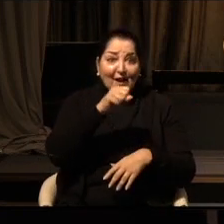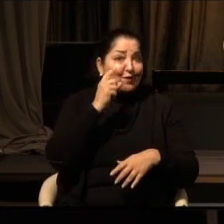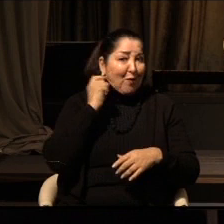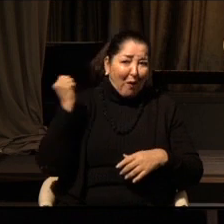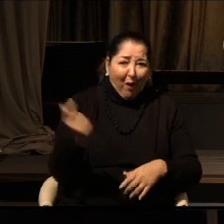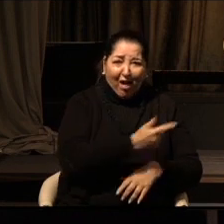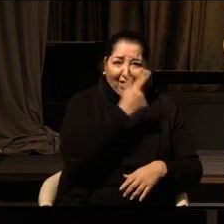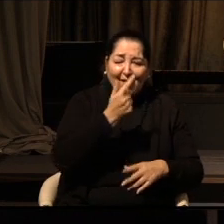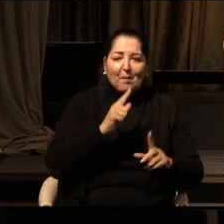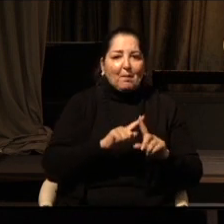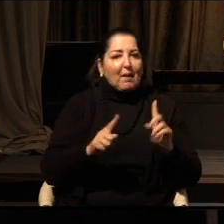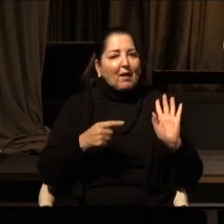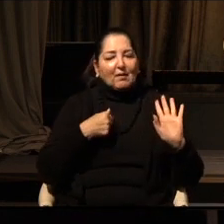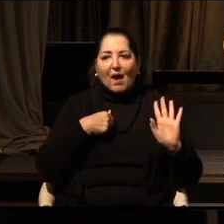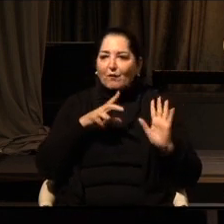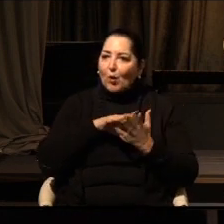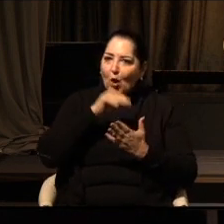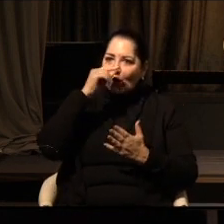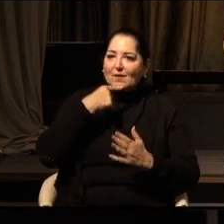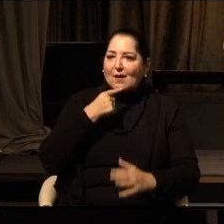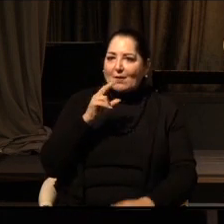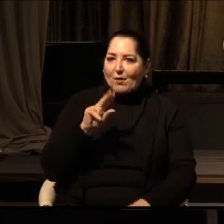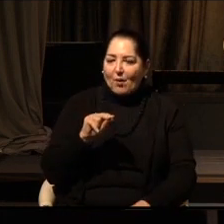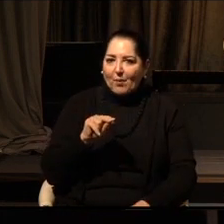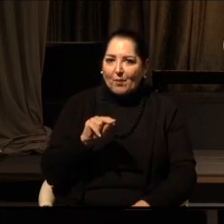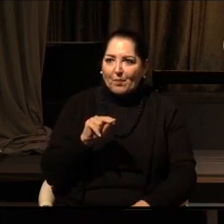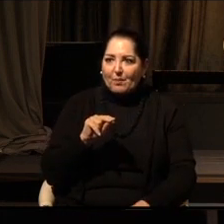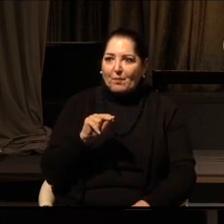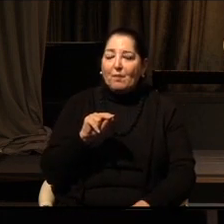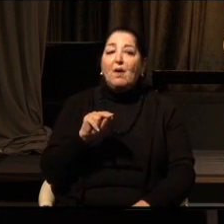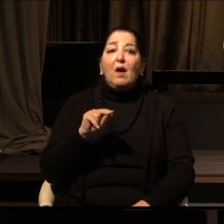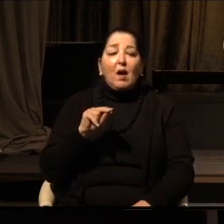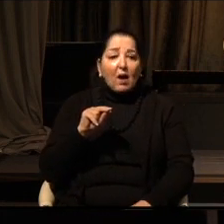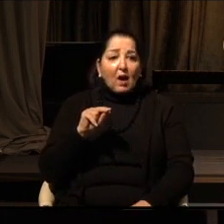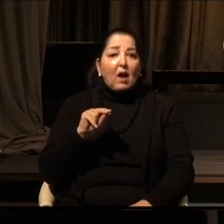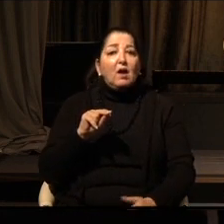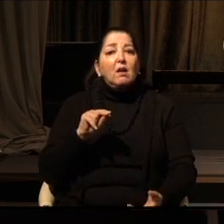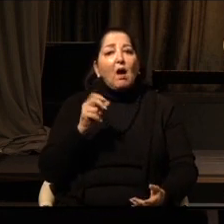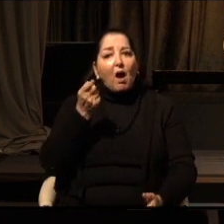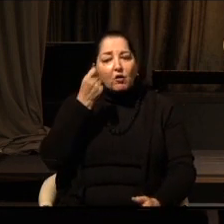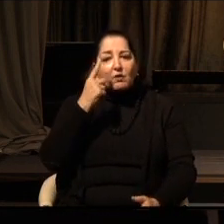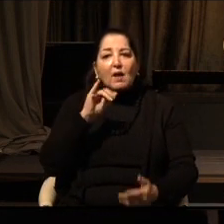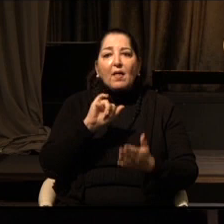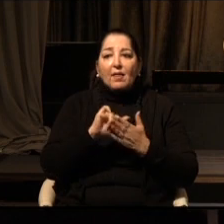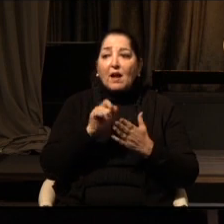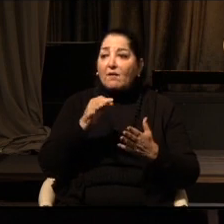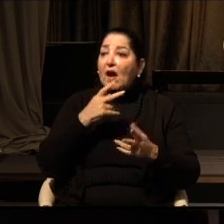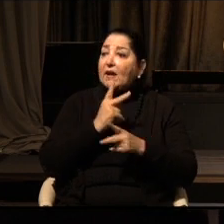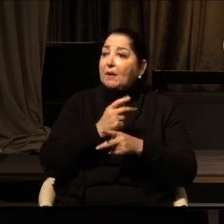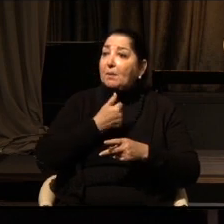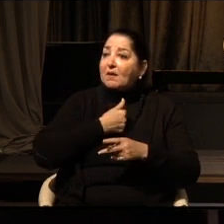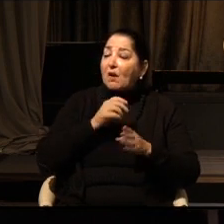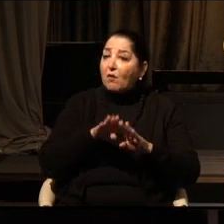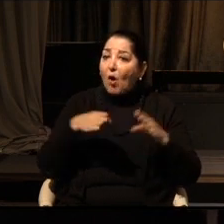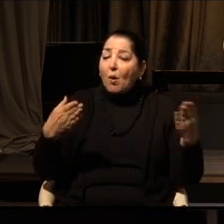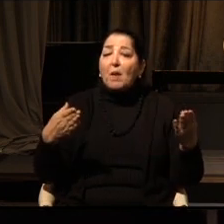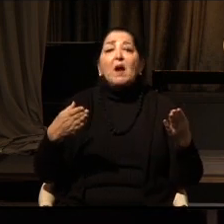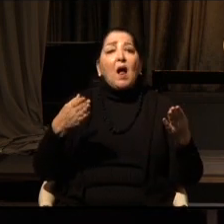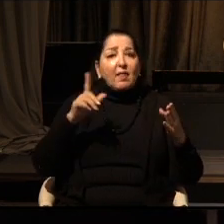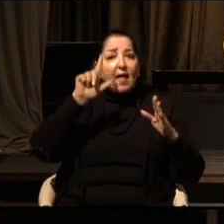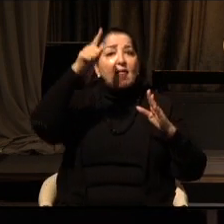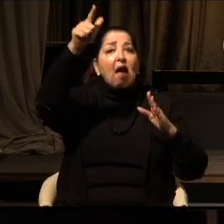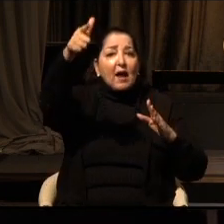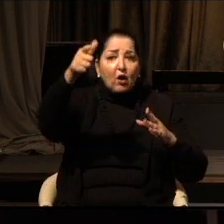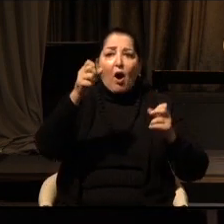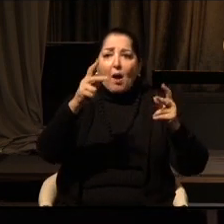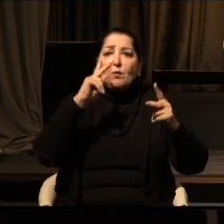and being open to the fact that these opportunities will come down the line as long as I keep myself open to them. So I encourage all